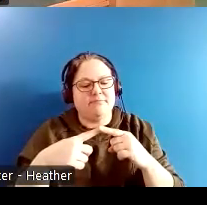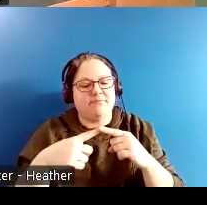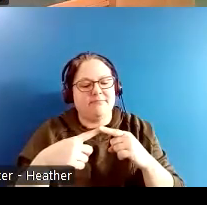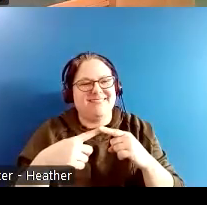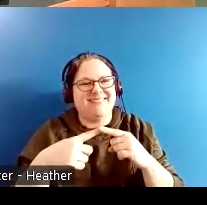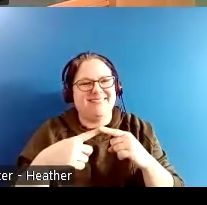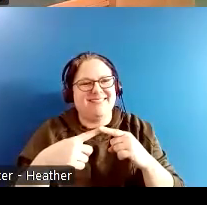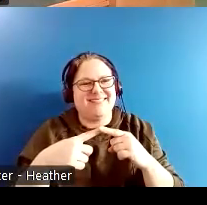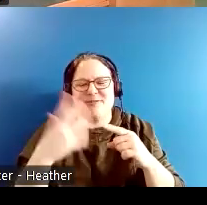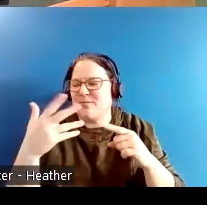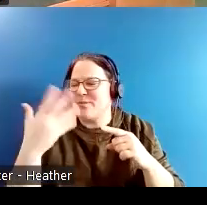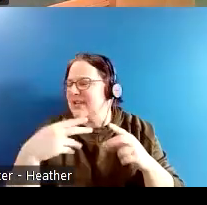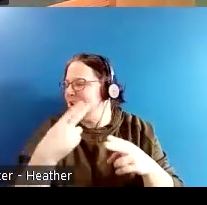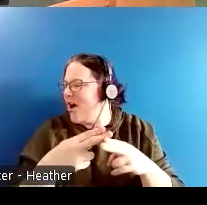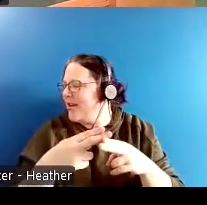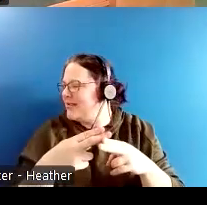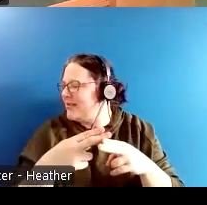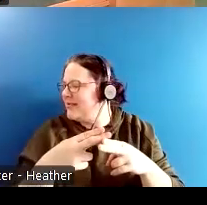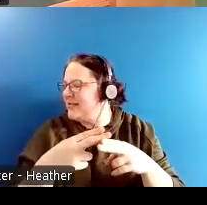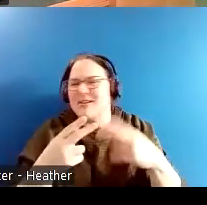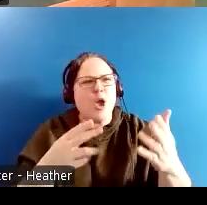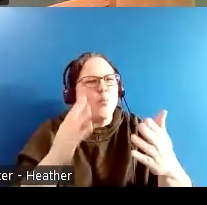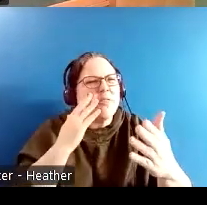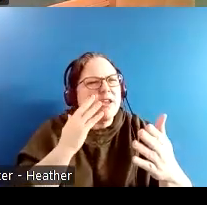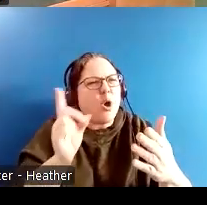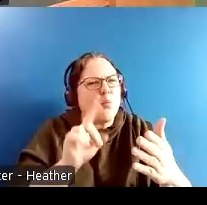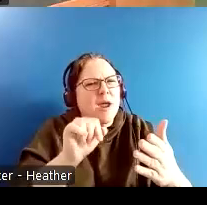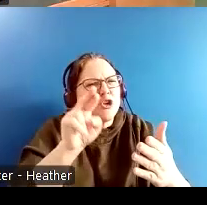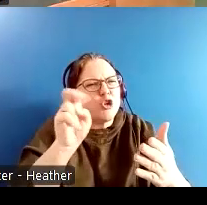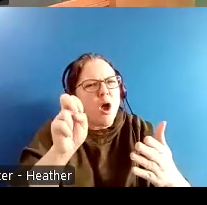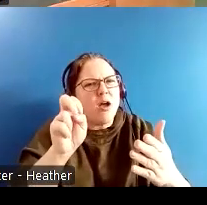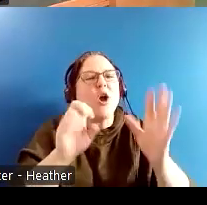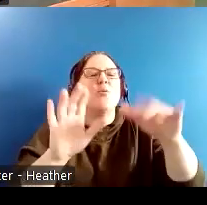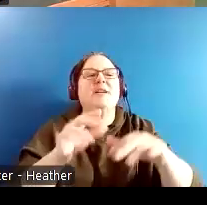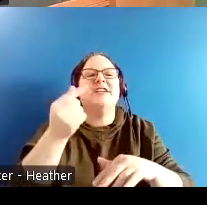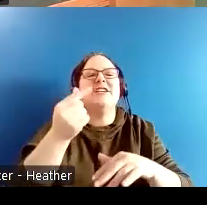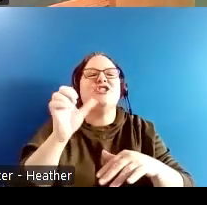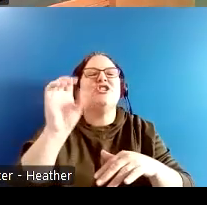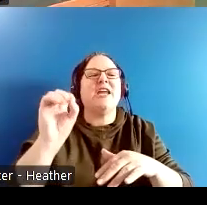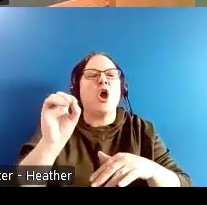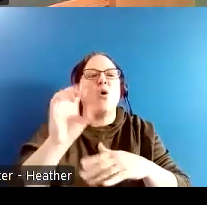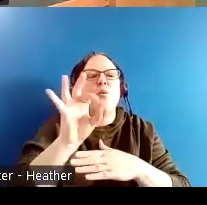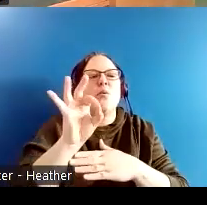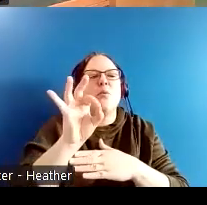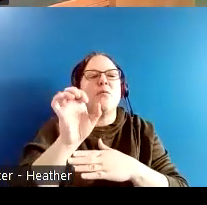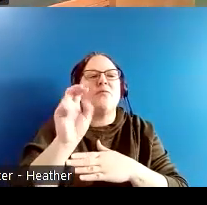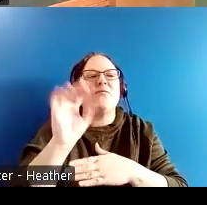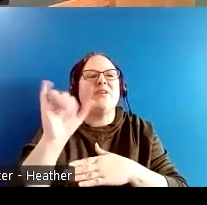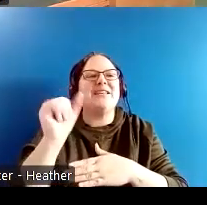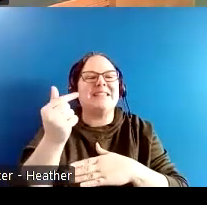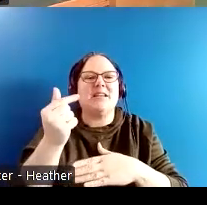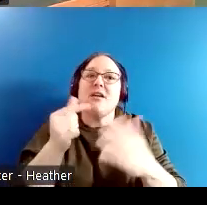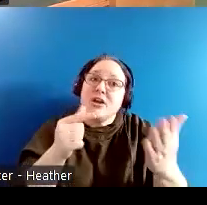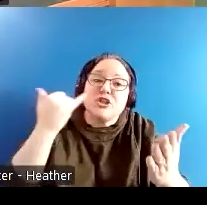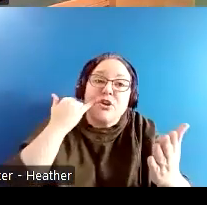what's that called, where they have the digital, where they know where you are with the location, geofencing, because your phone knows where you are. So maybe if you're